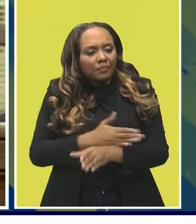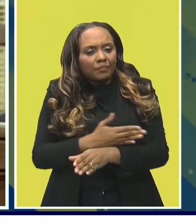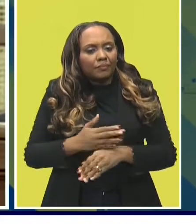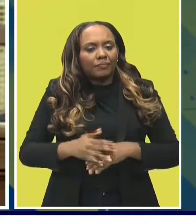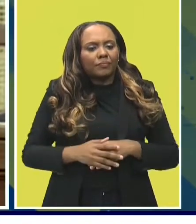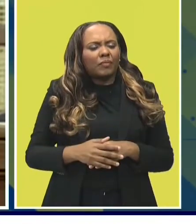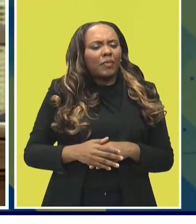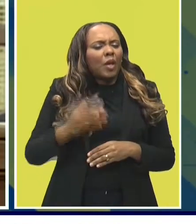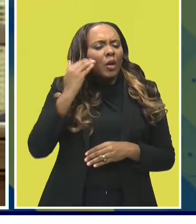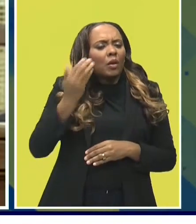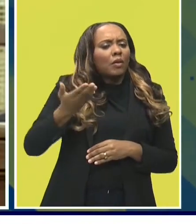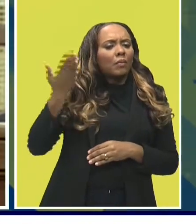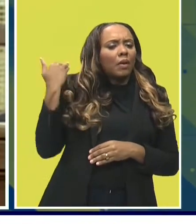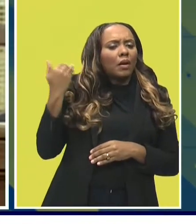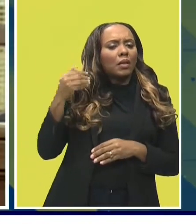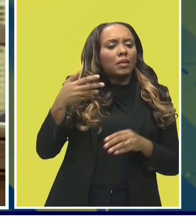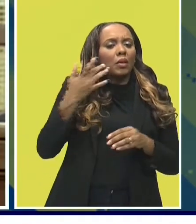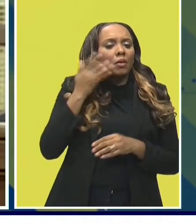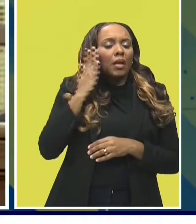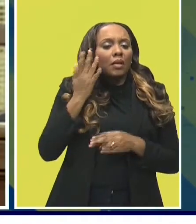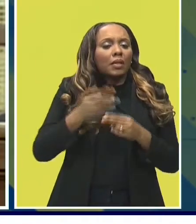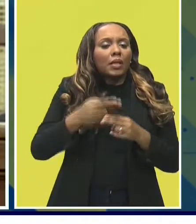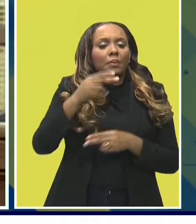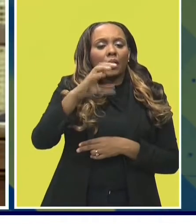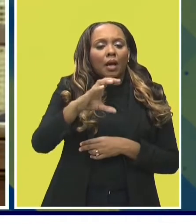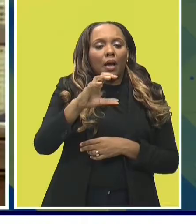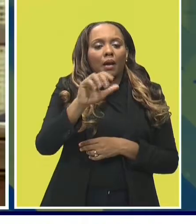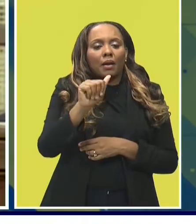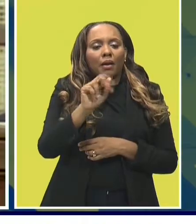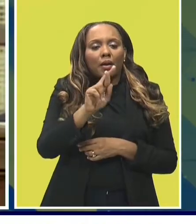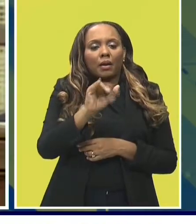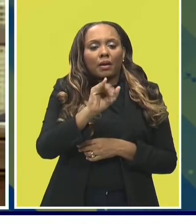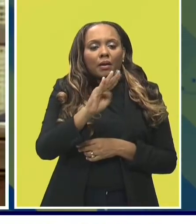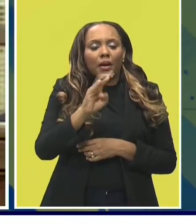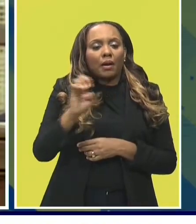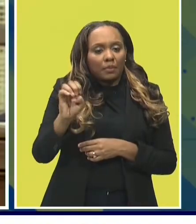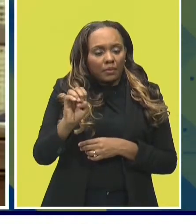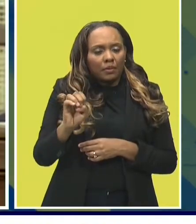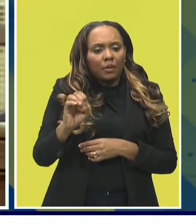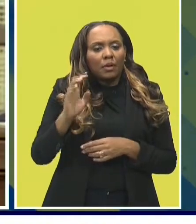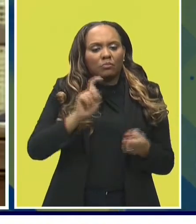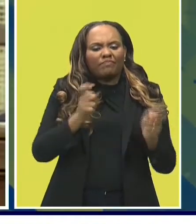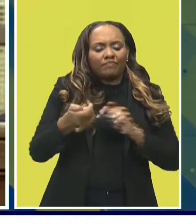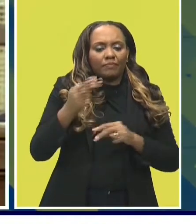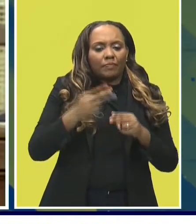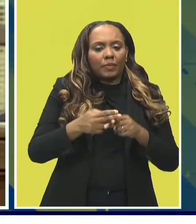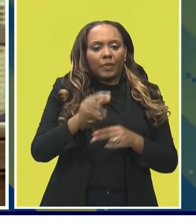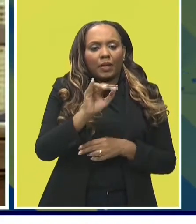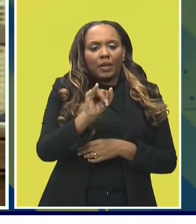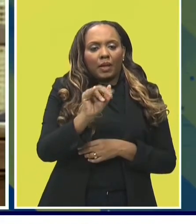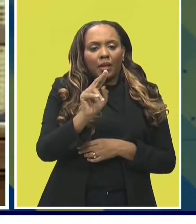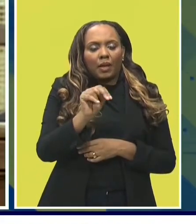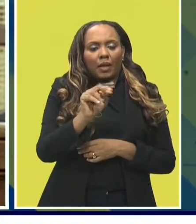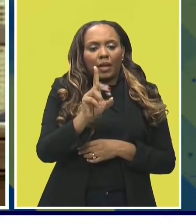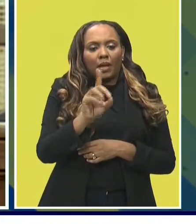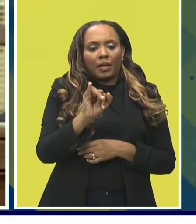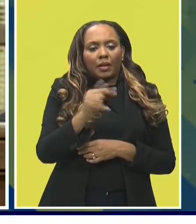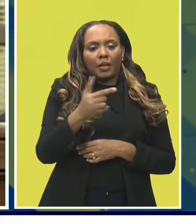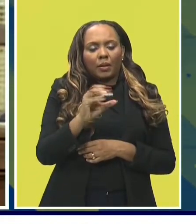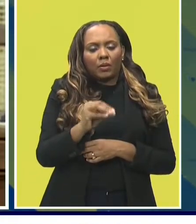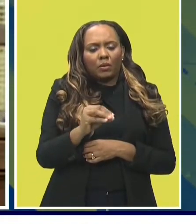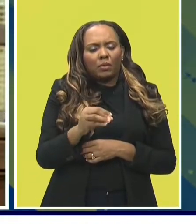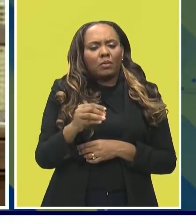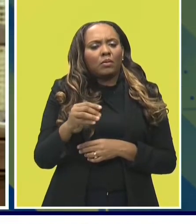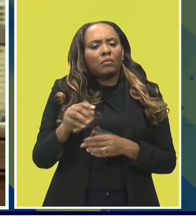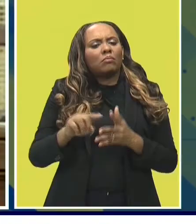Caribbean Hotel, which will now be rebranded Indigo, which we also anticipate will start by the middle of